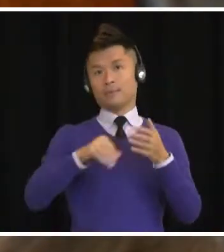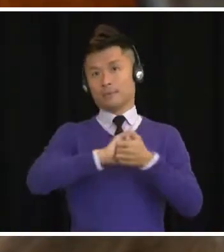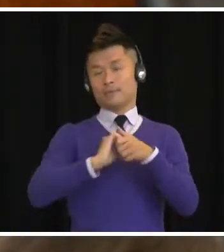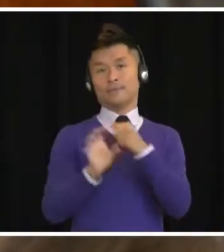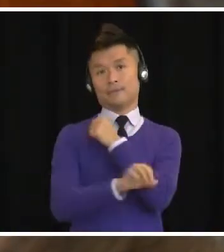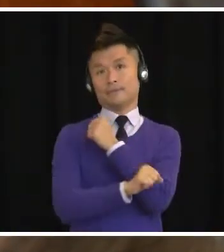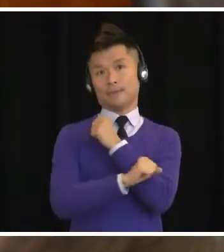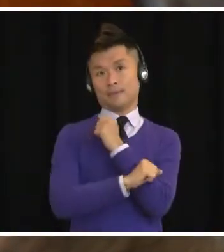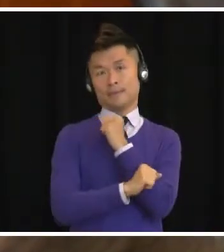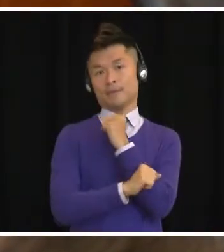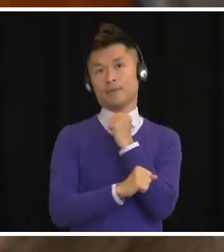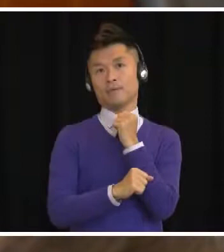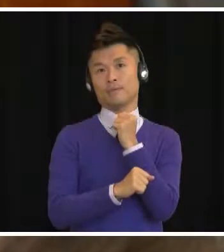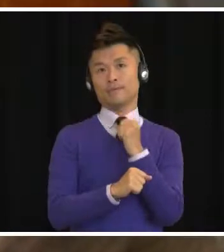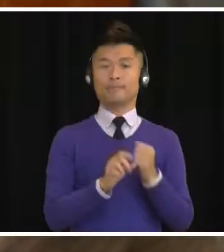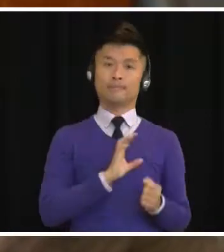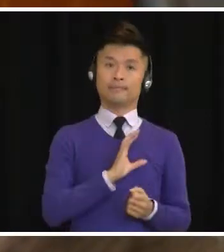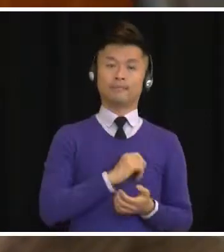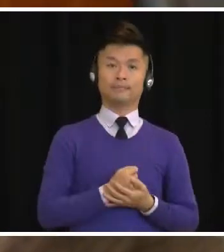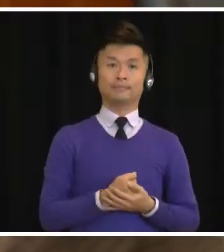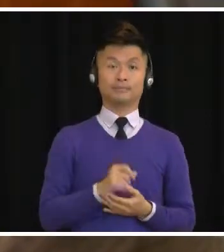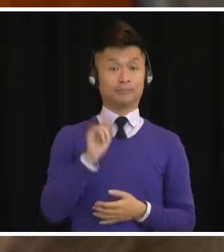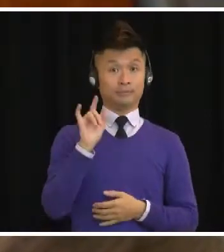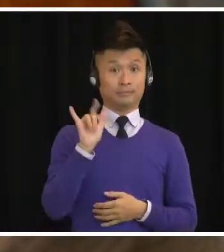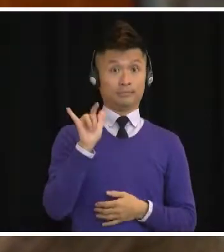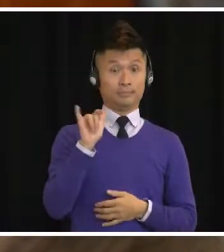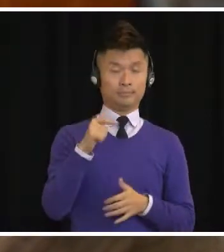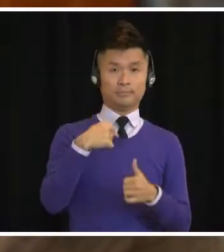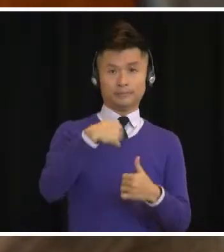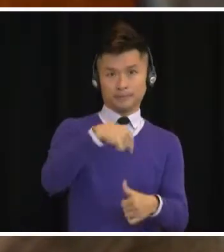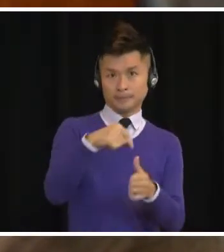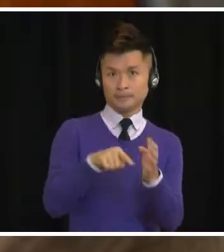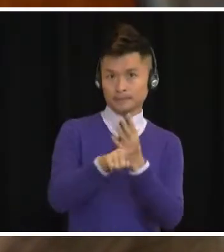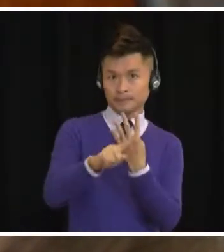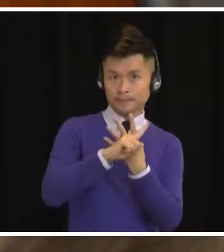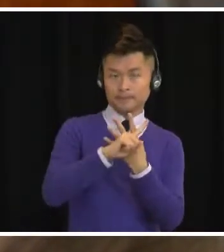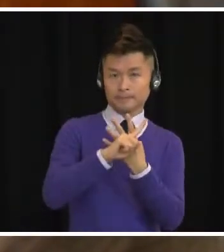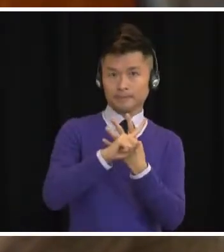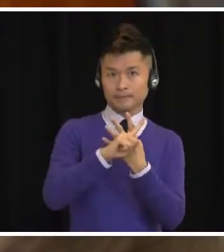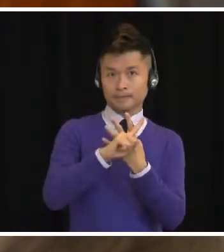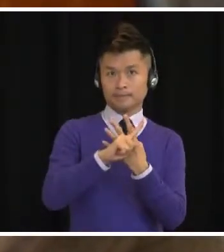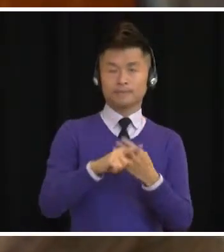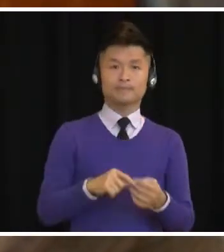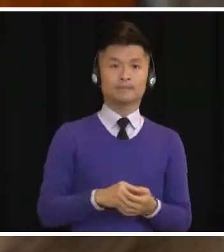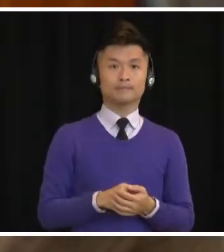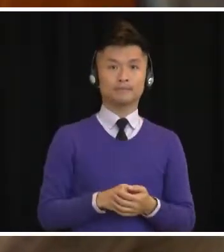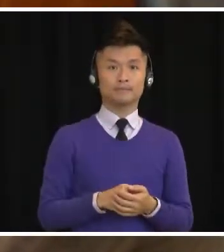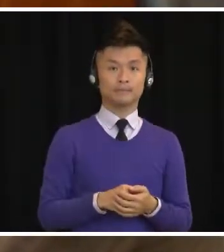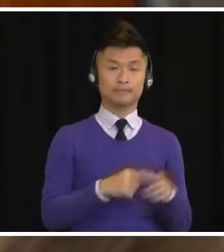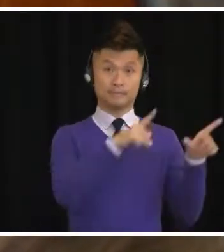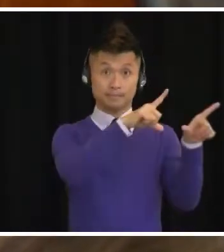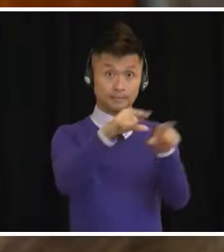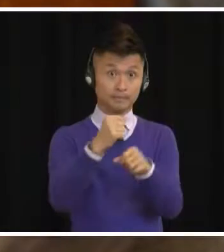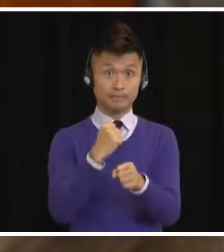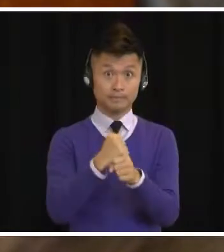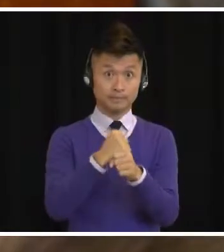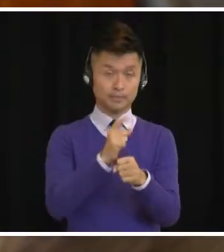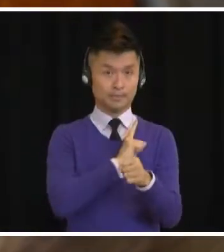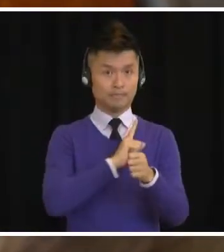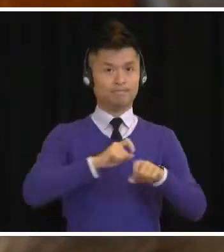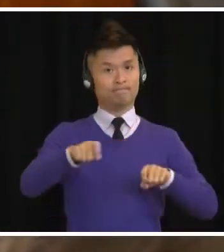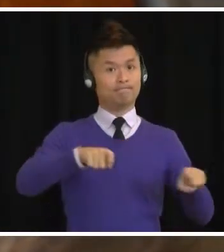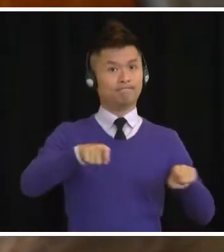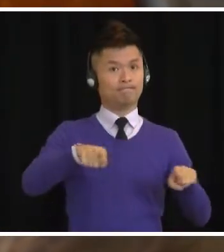So such a guideline is decided by the government. And teachers themselves, when they